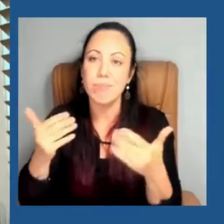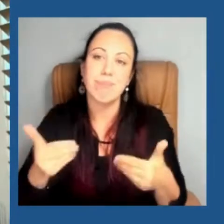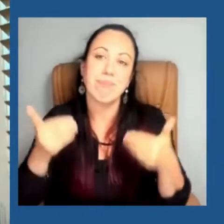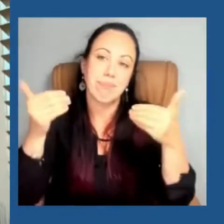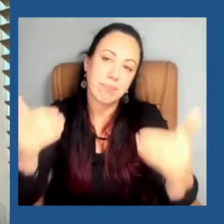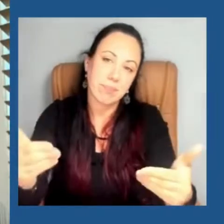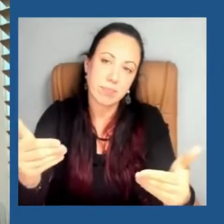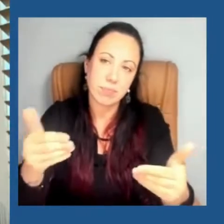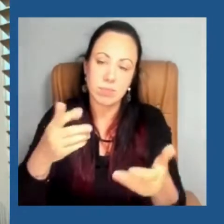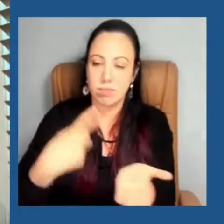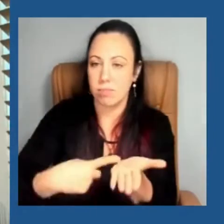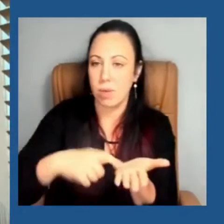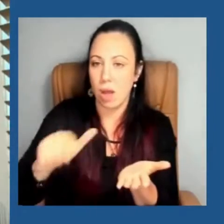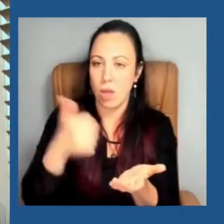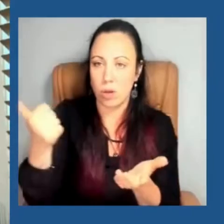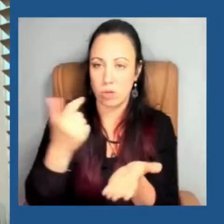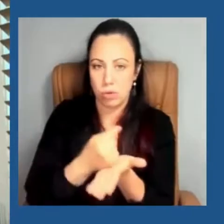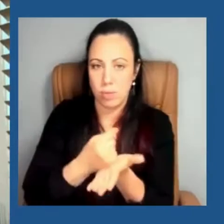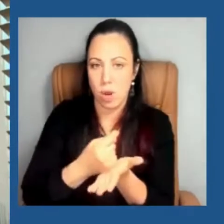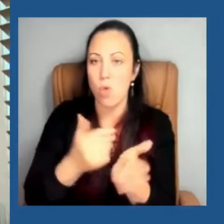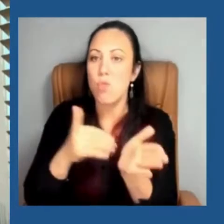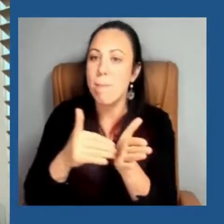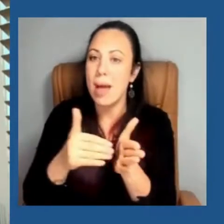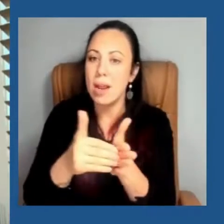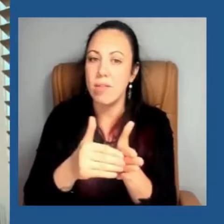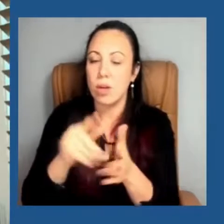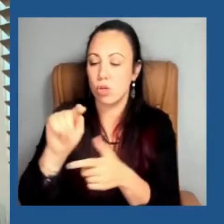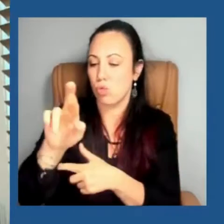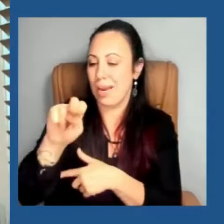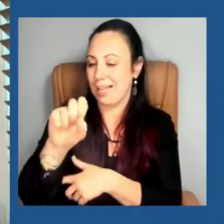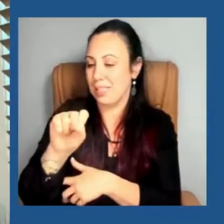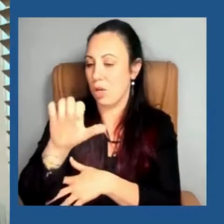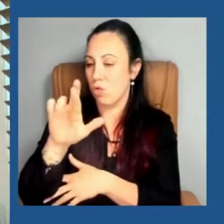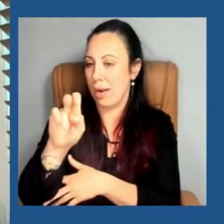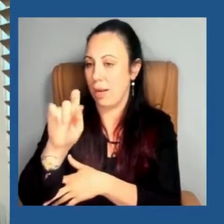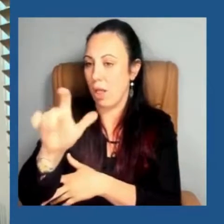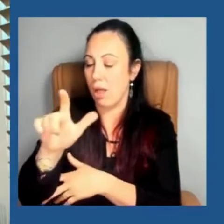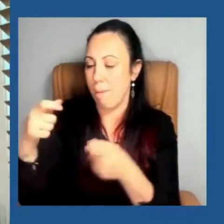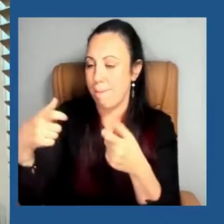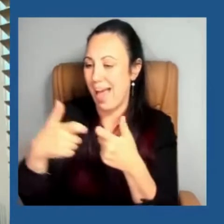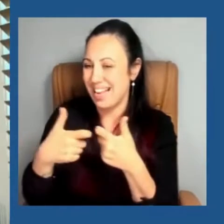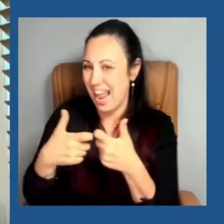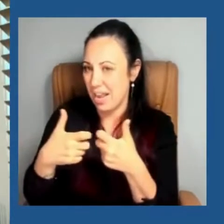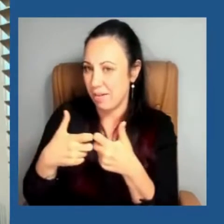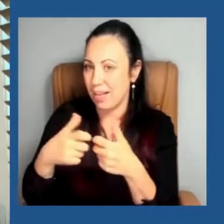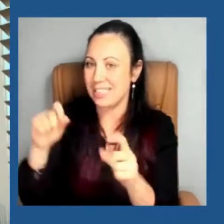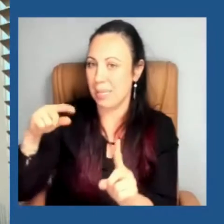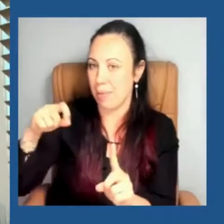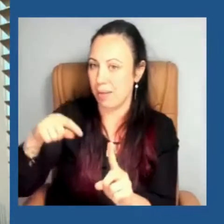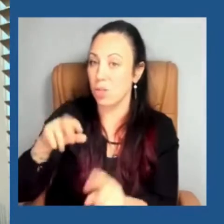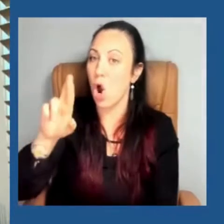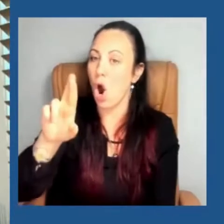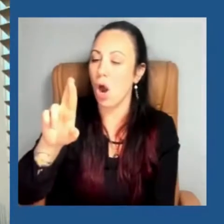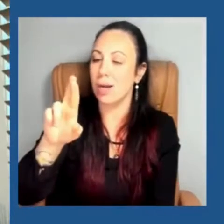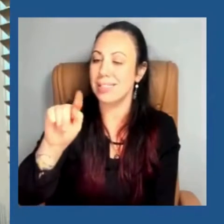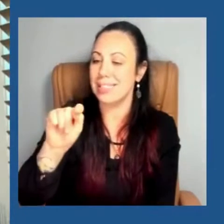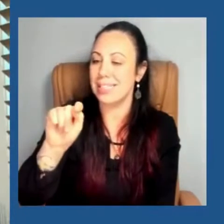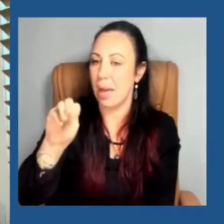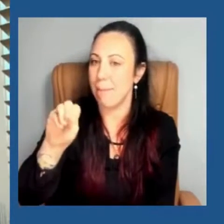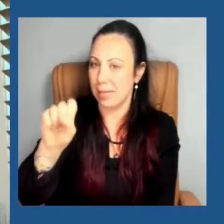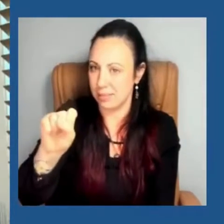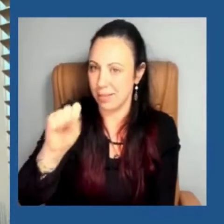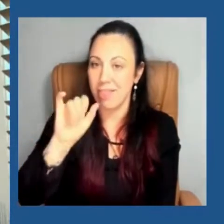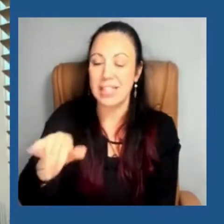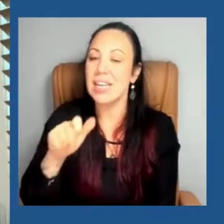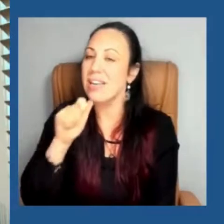about another treatment called repetitive transcranial magnetic stimulation, RTMS. RTMS is a non-invasive